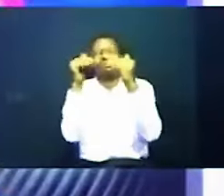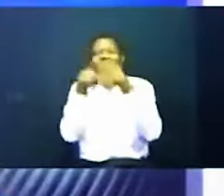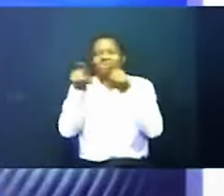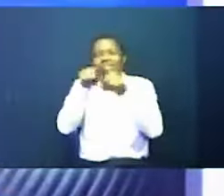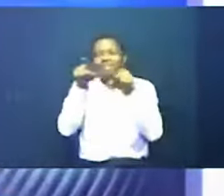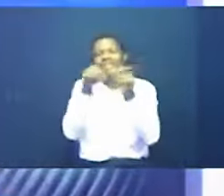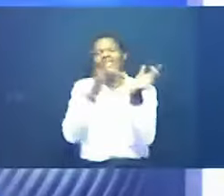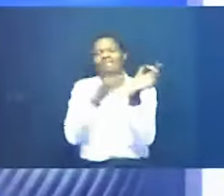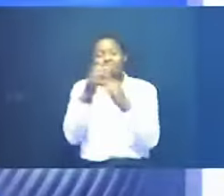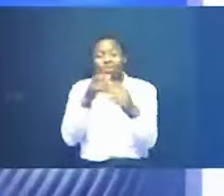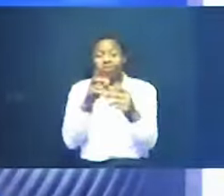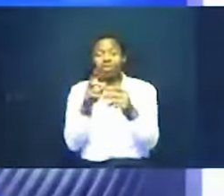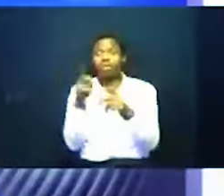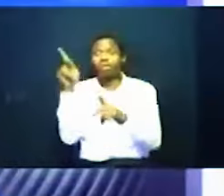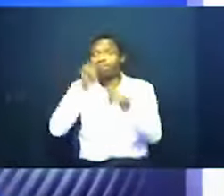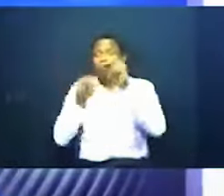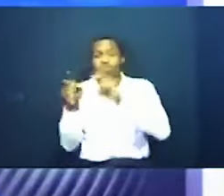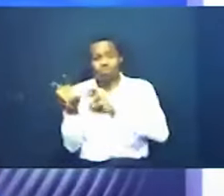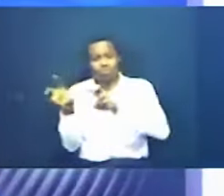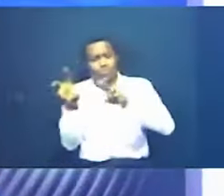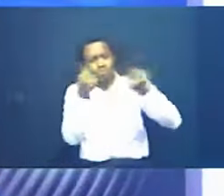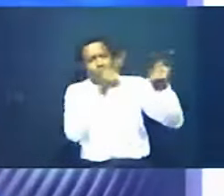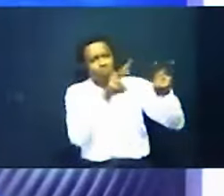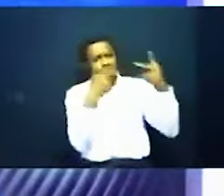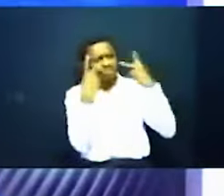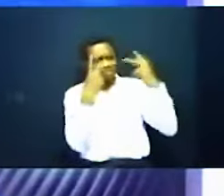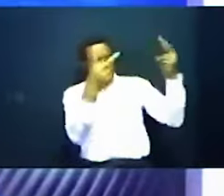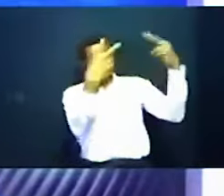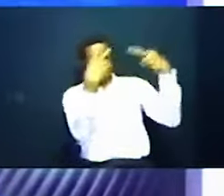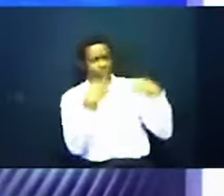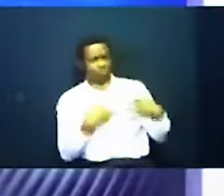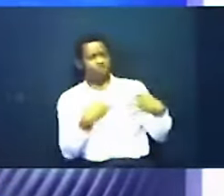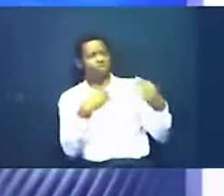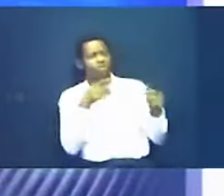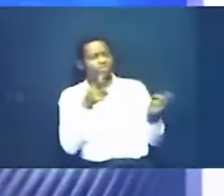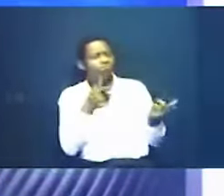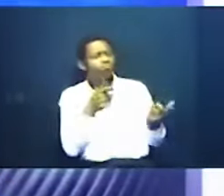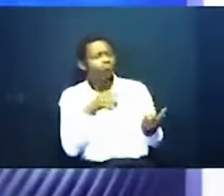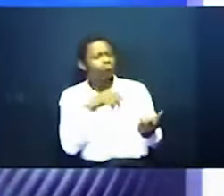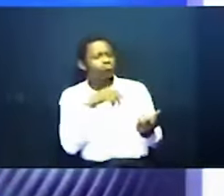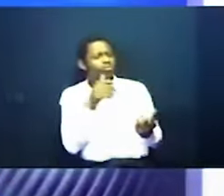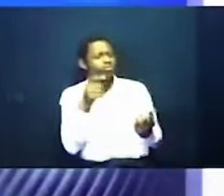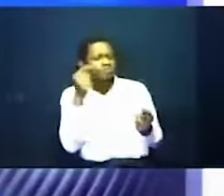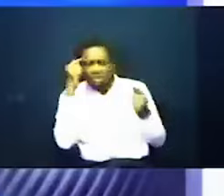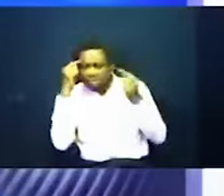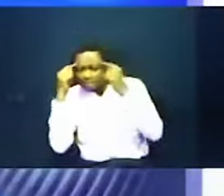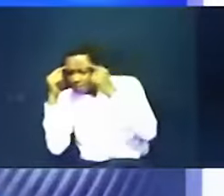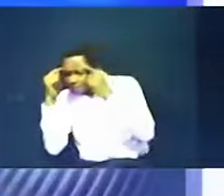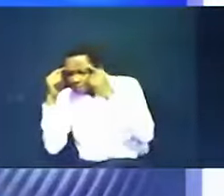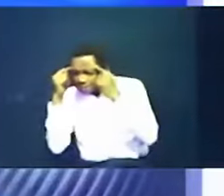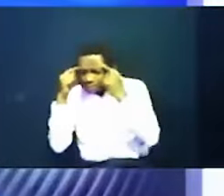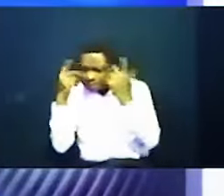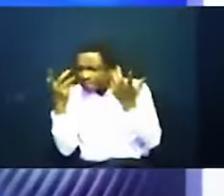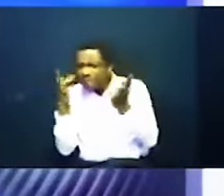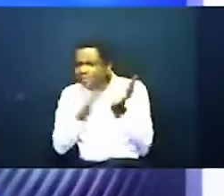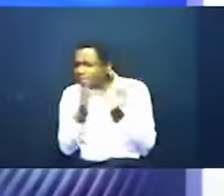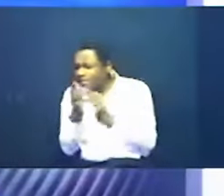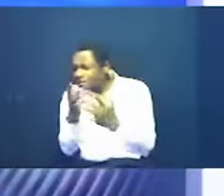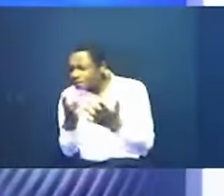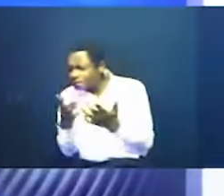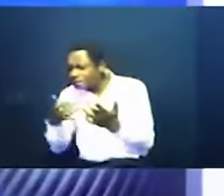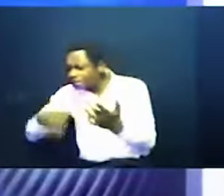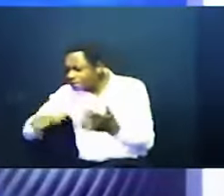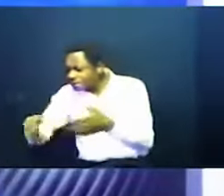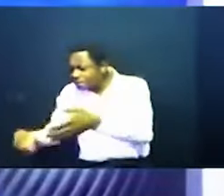they see us there will be no need to wonder whether he is still in the grave because they have seen him in